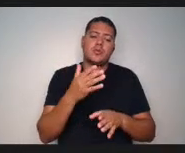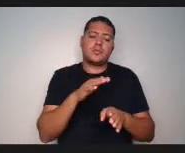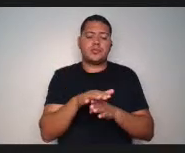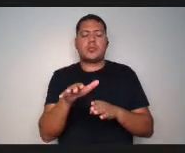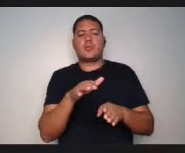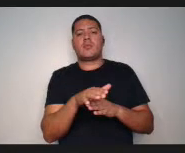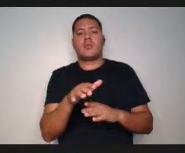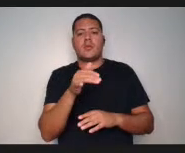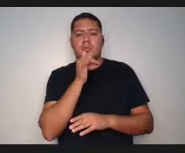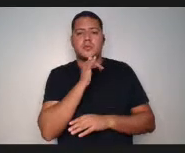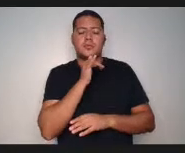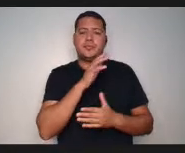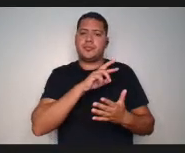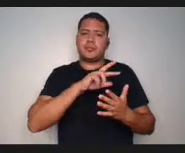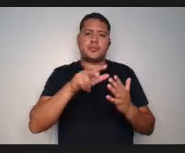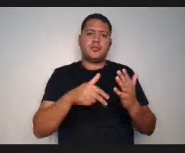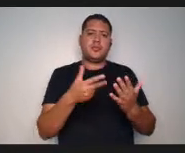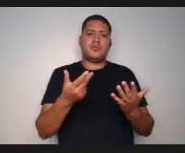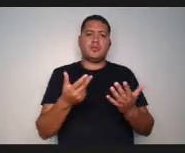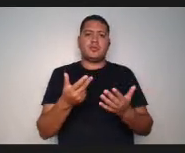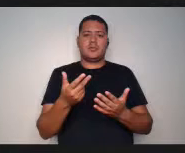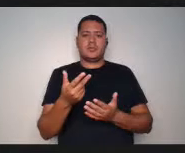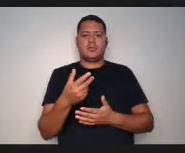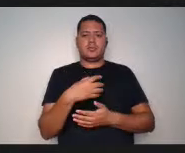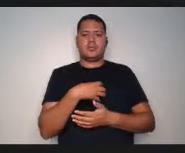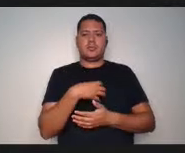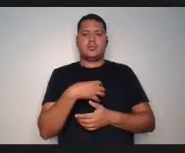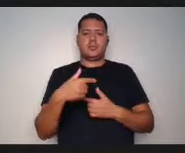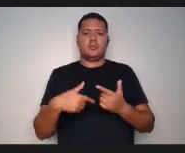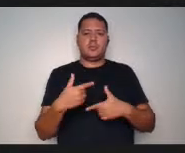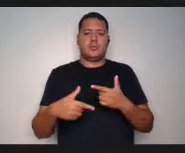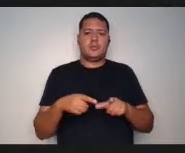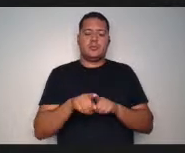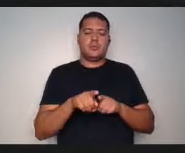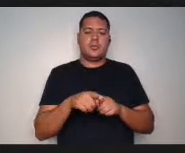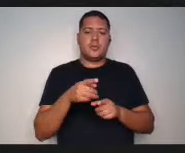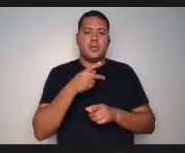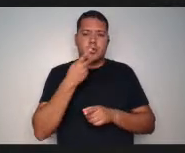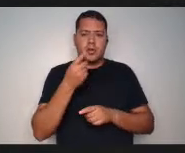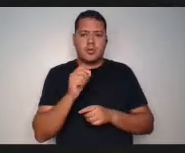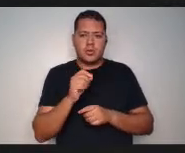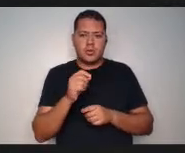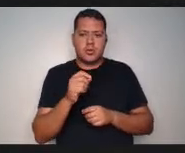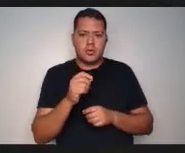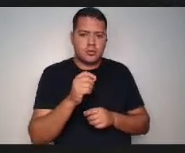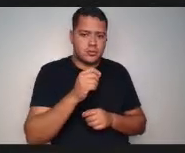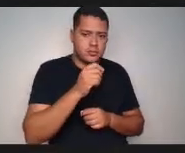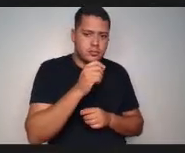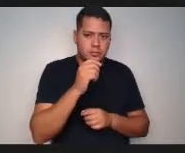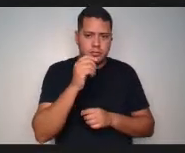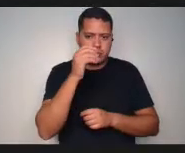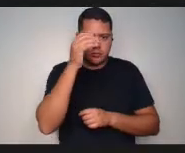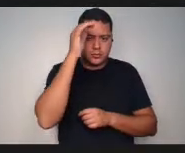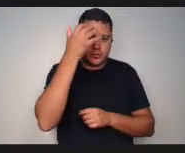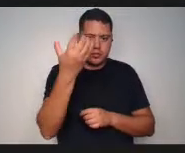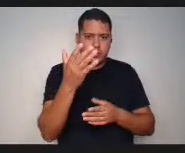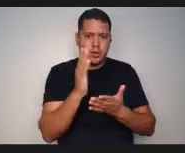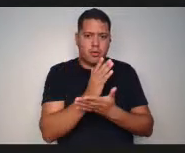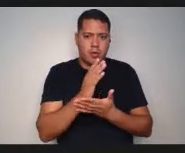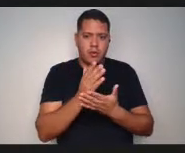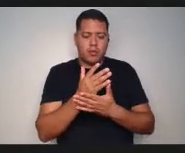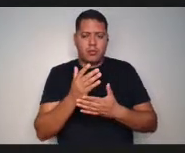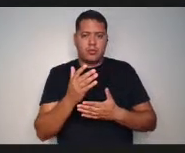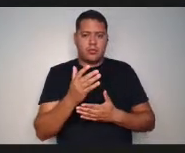proposed solutions. And some of these solutions, some examples were greater consultation